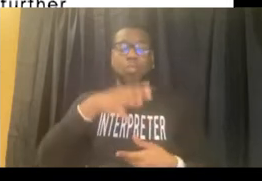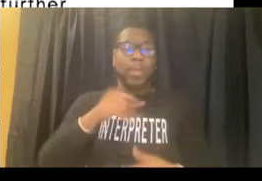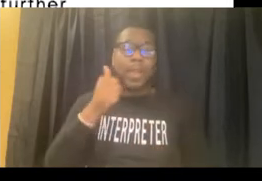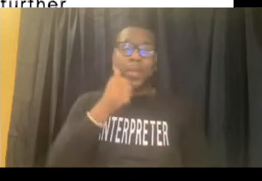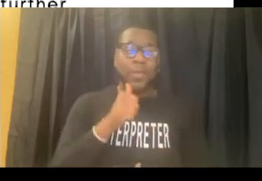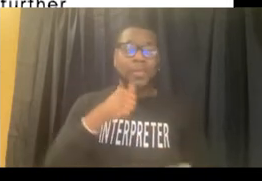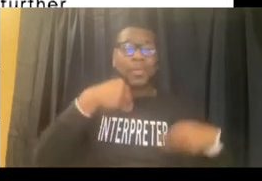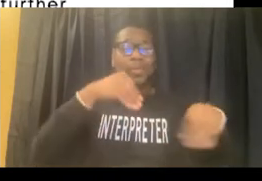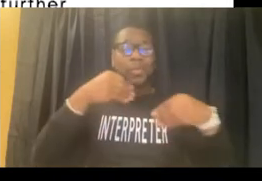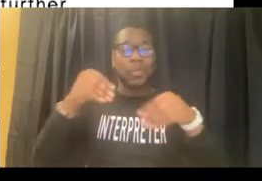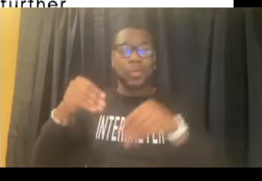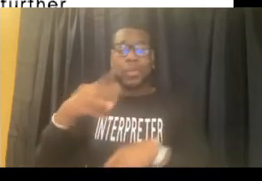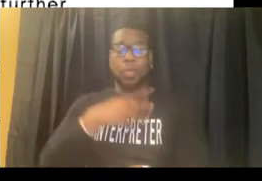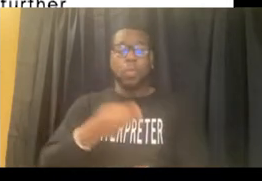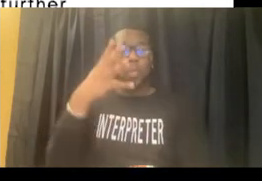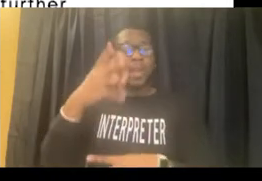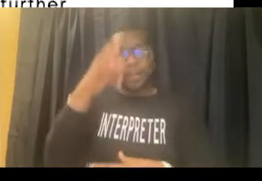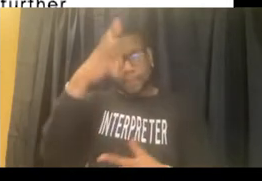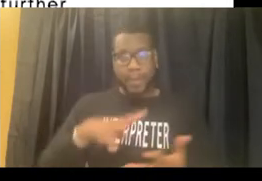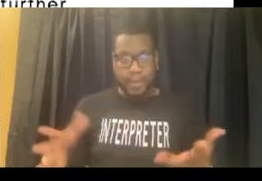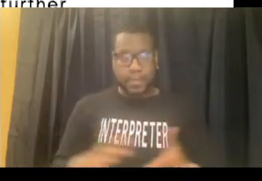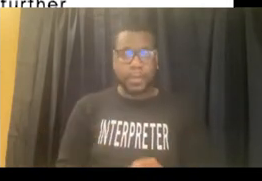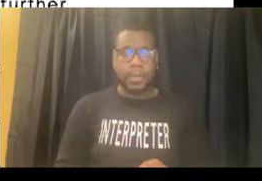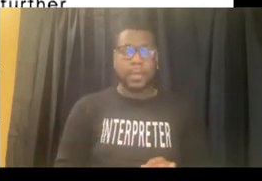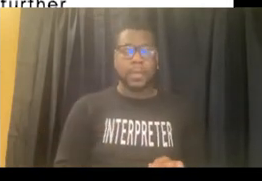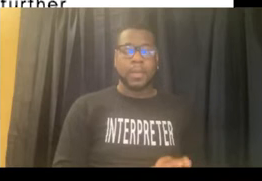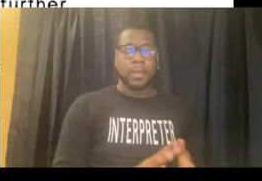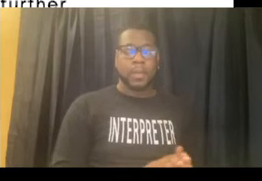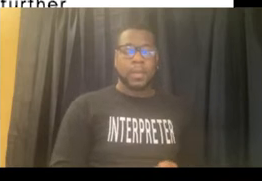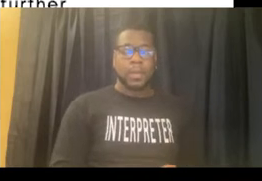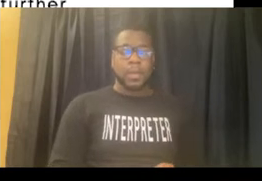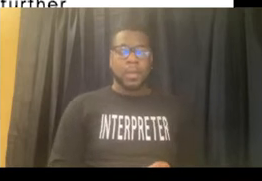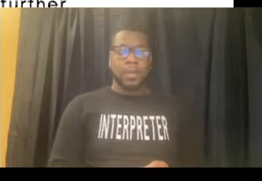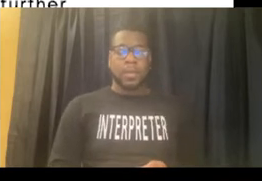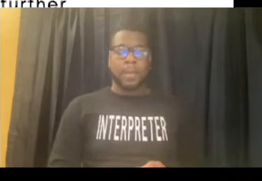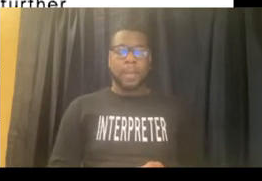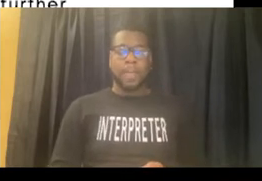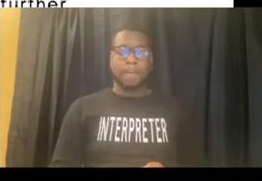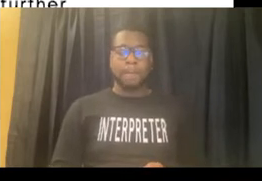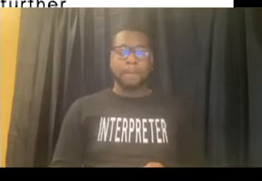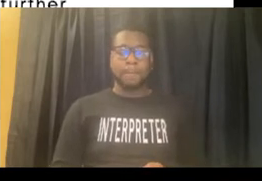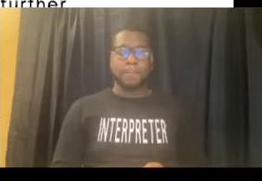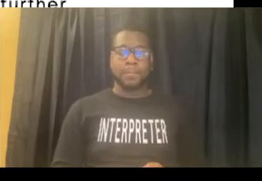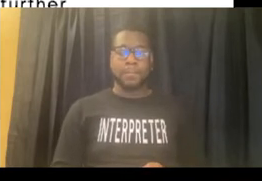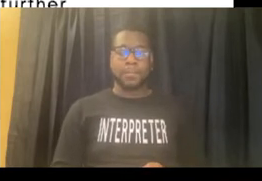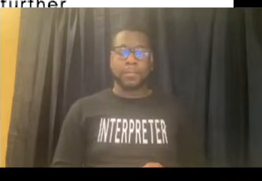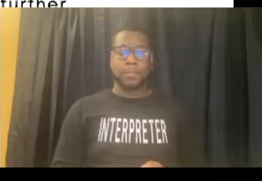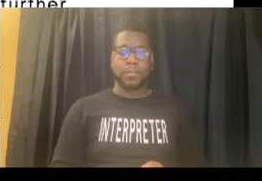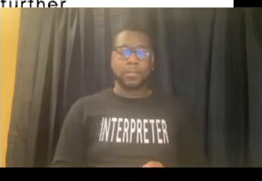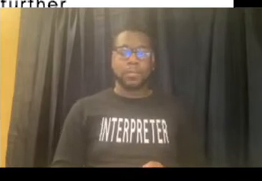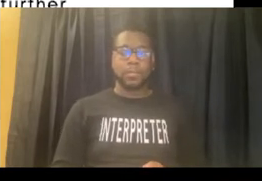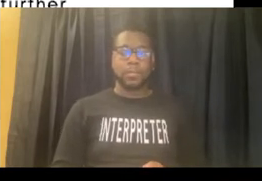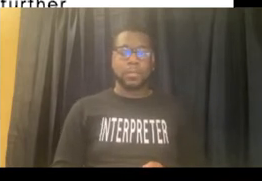fancy girls. Men were often seen at the time as treating girls within their nature and not held accountable for the abuse that they caused. And